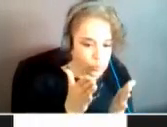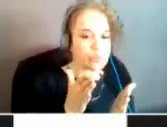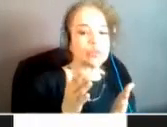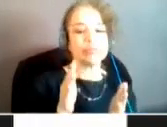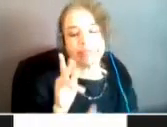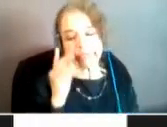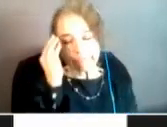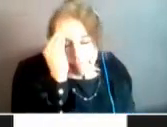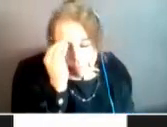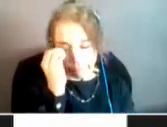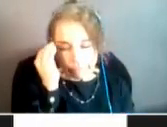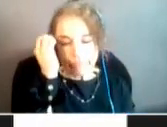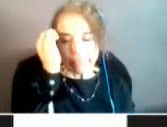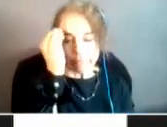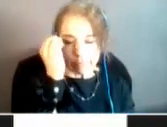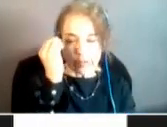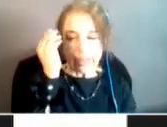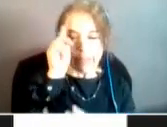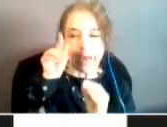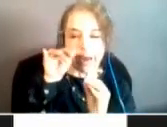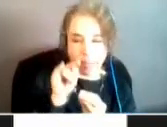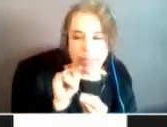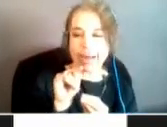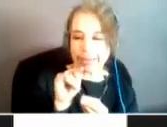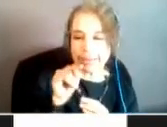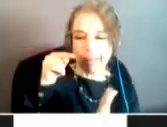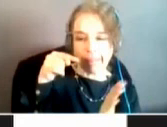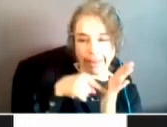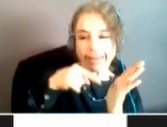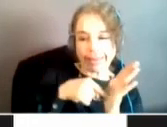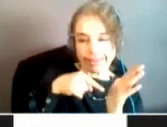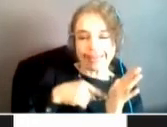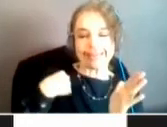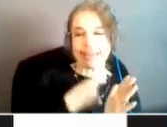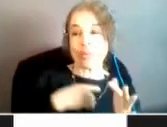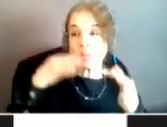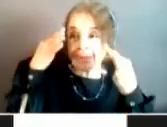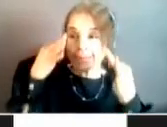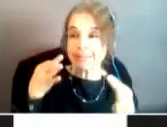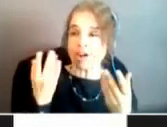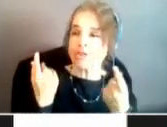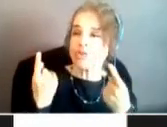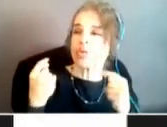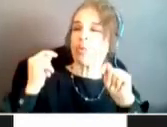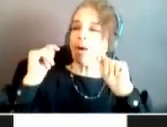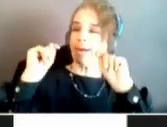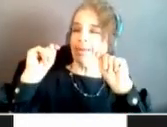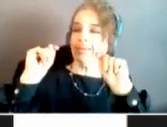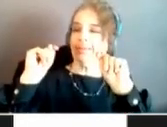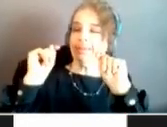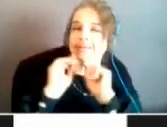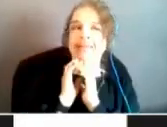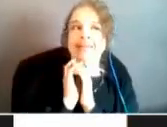kind of thoughtfully thought about, this. And so we decided to try it. So we